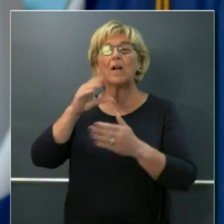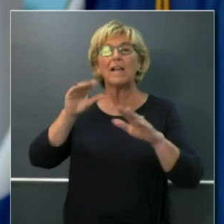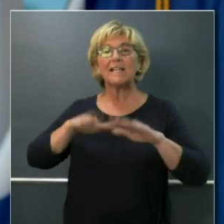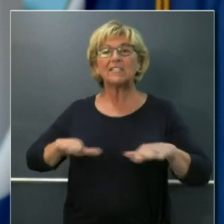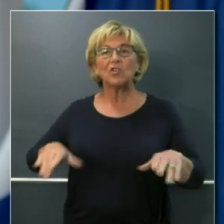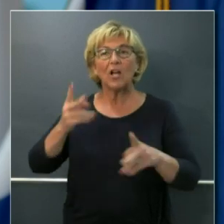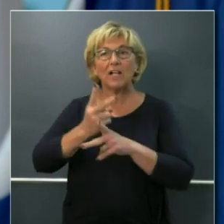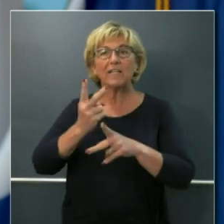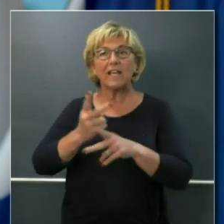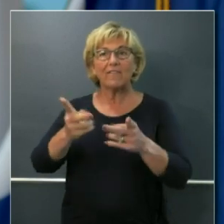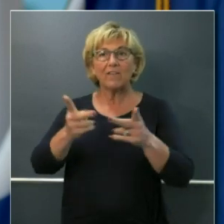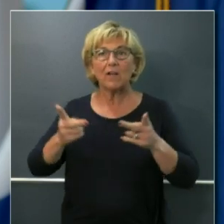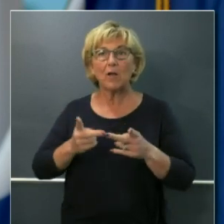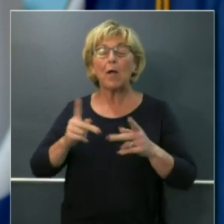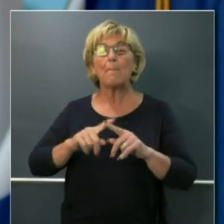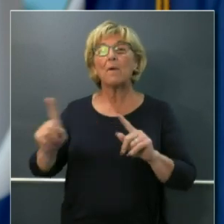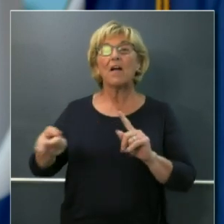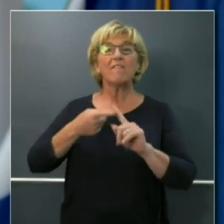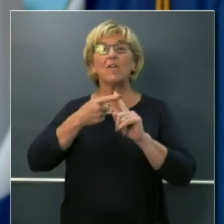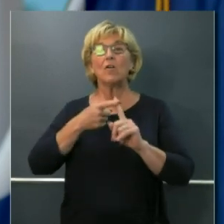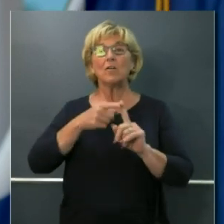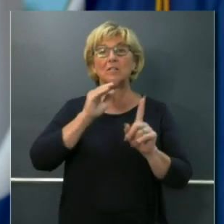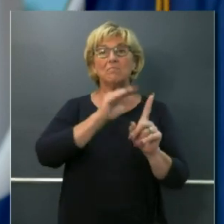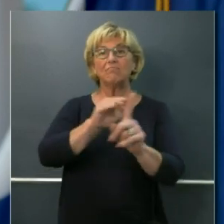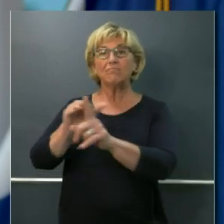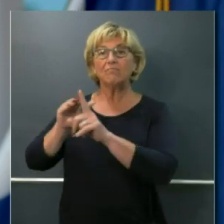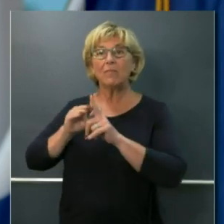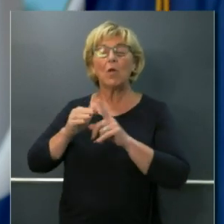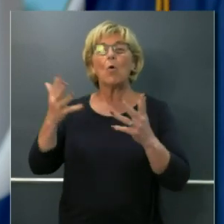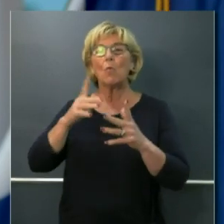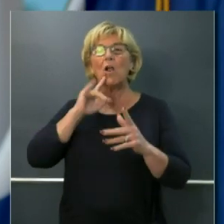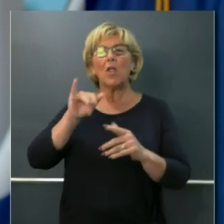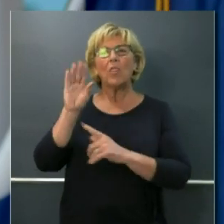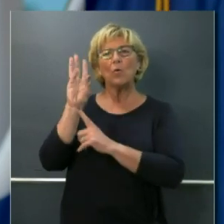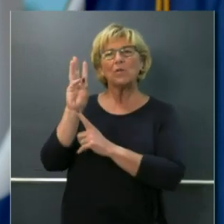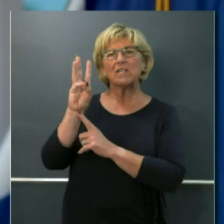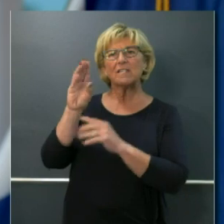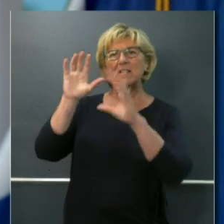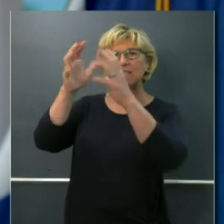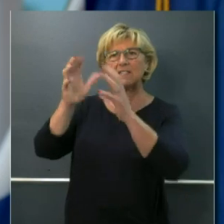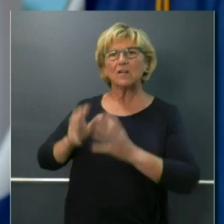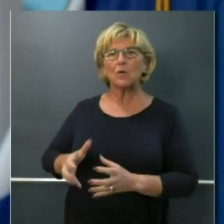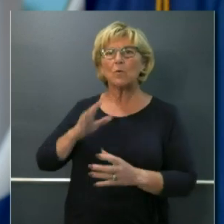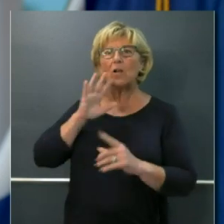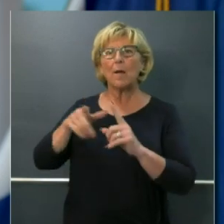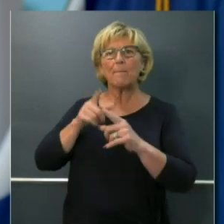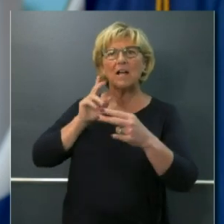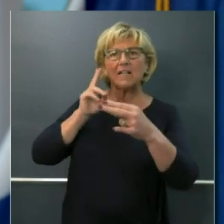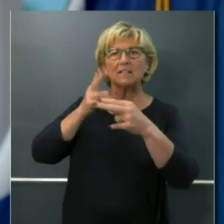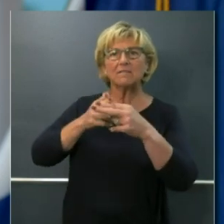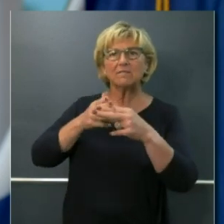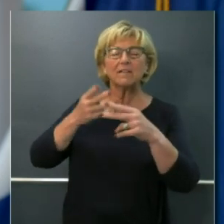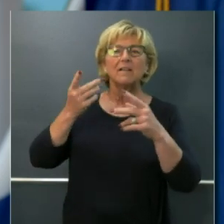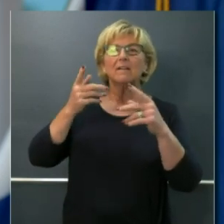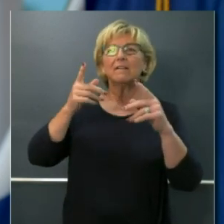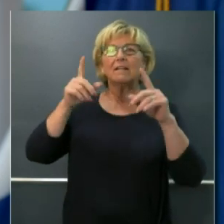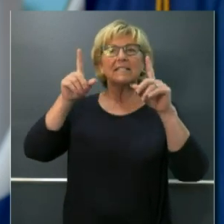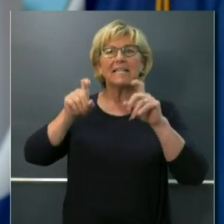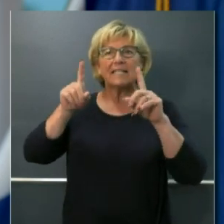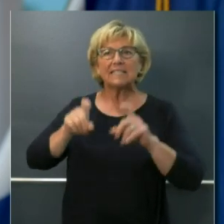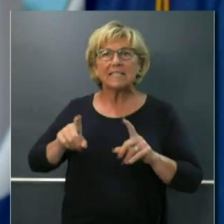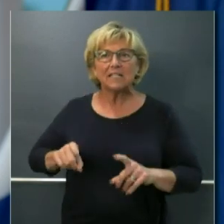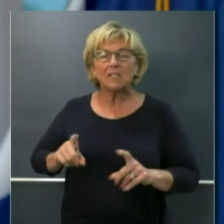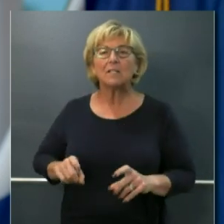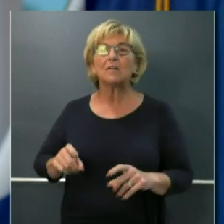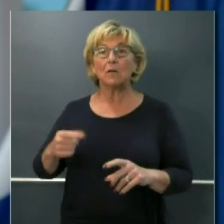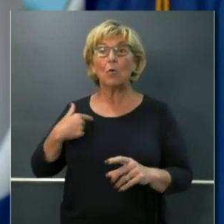first, I want to remind all of you what those 6 indicators are. I mentioned testing as one of the principal indicators. We've